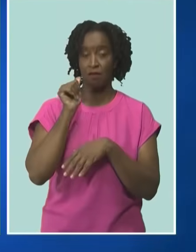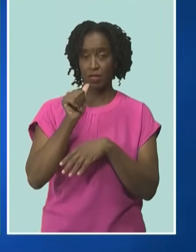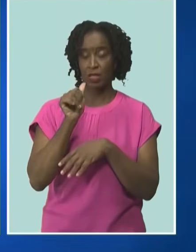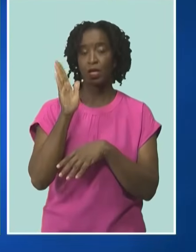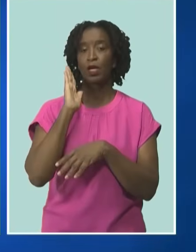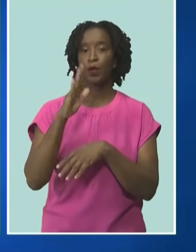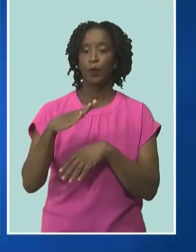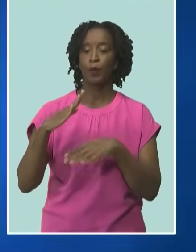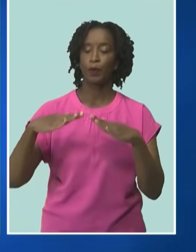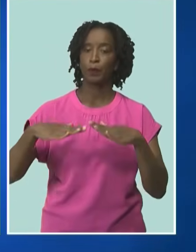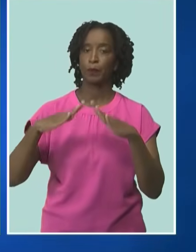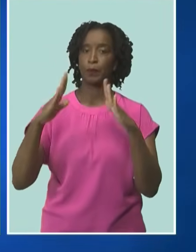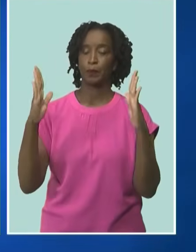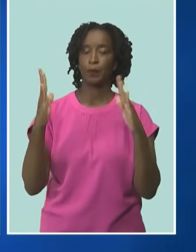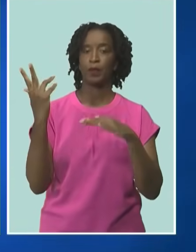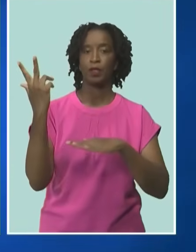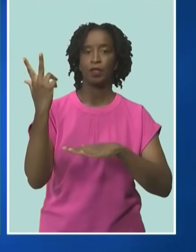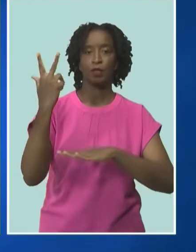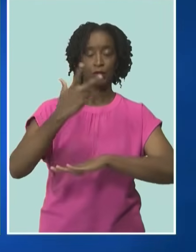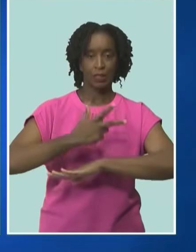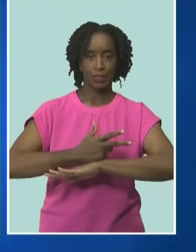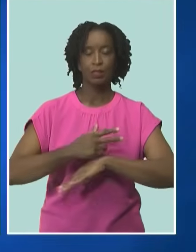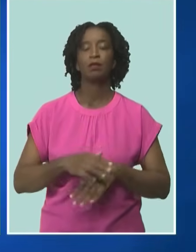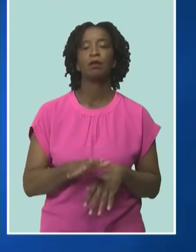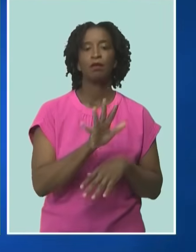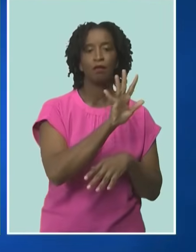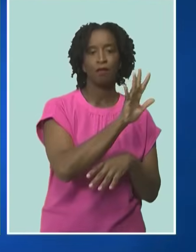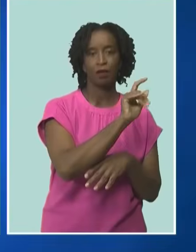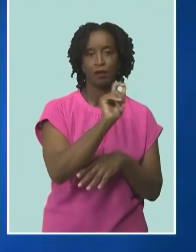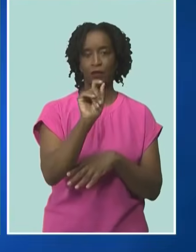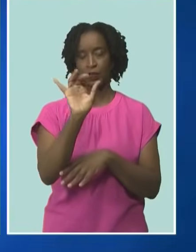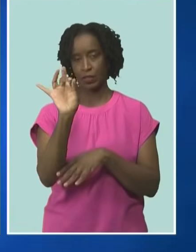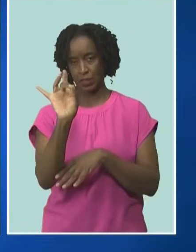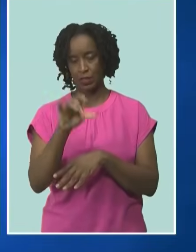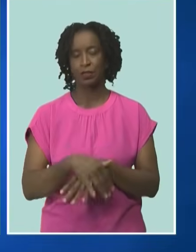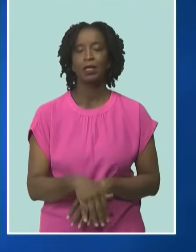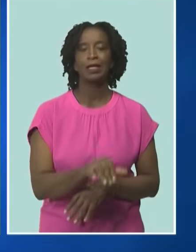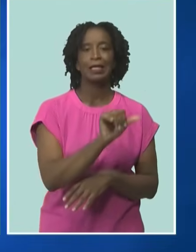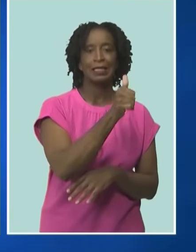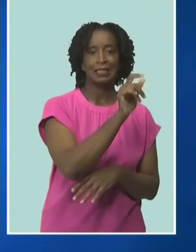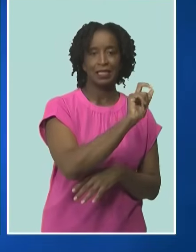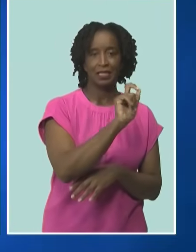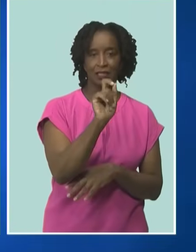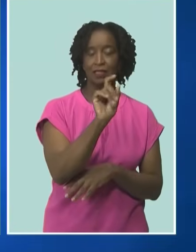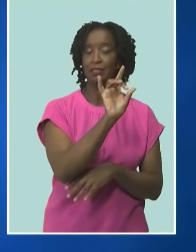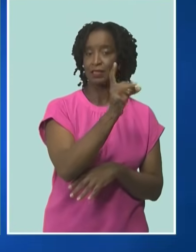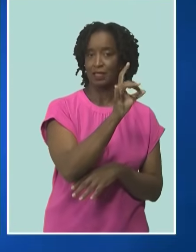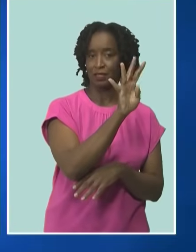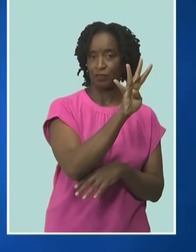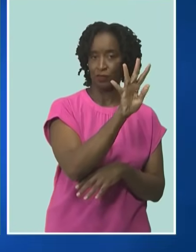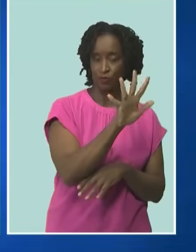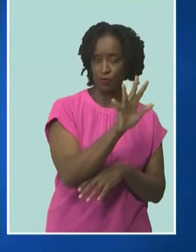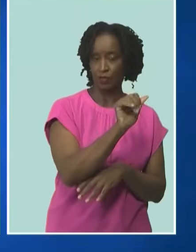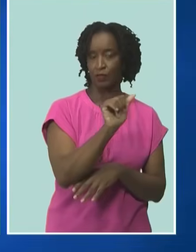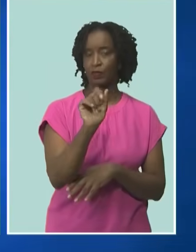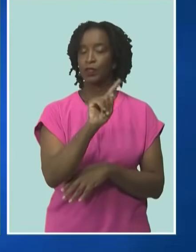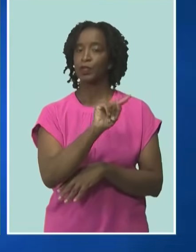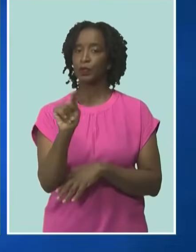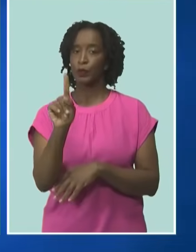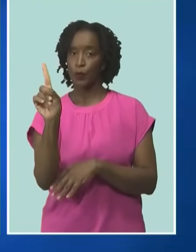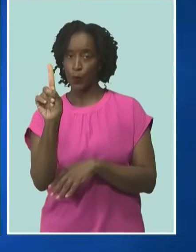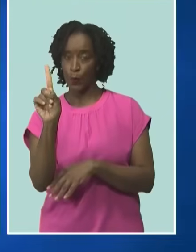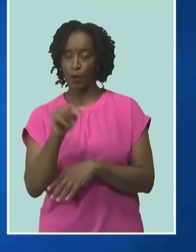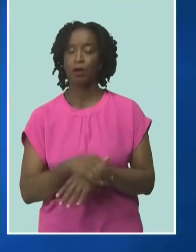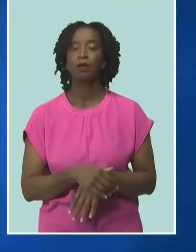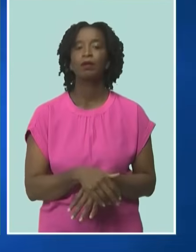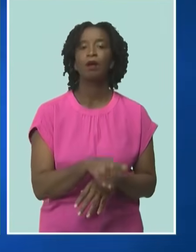first instance, it will be raised from 5 a.m. to 8 a.m., then again from 10:45 a.m. to 1 p.m., and finally from